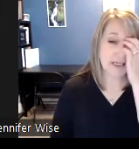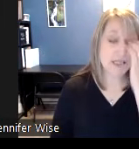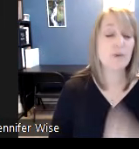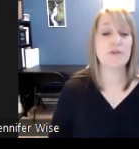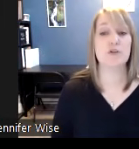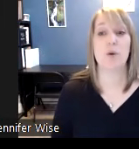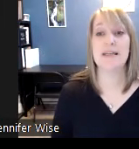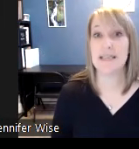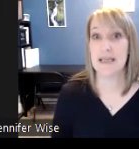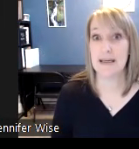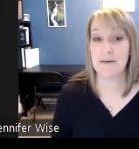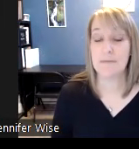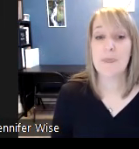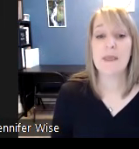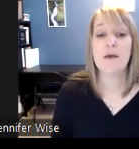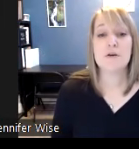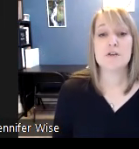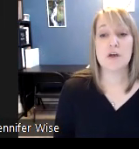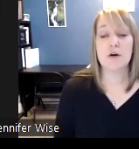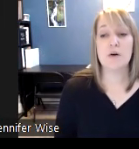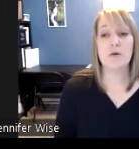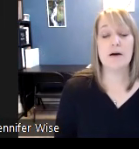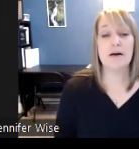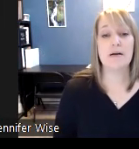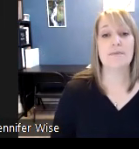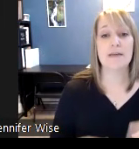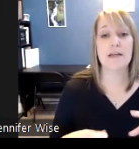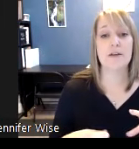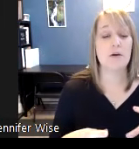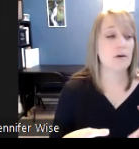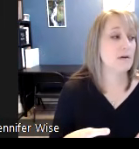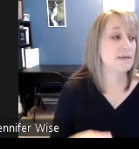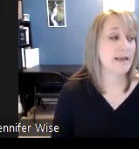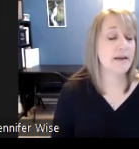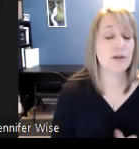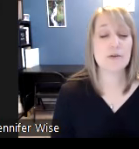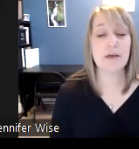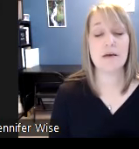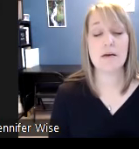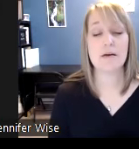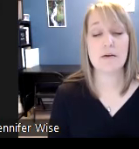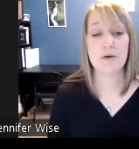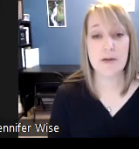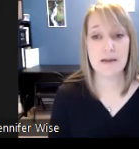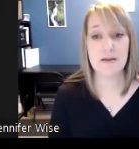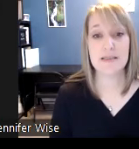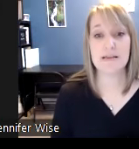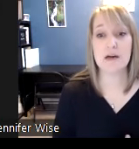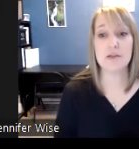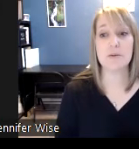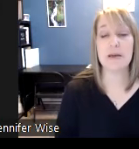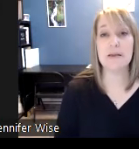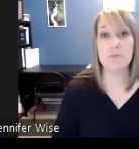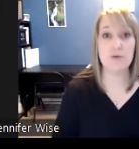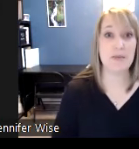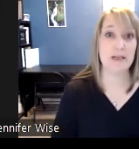Years beginning with 20. So in your Signing Naturally curriculum, it says